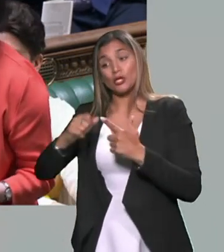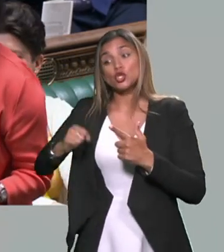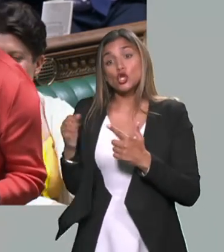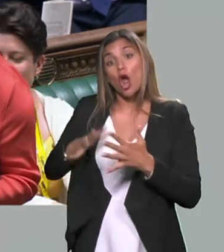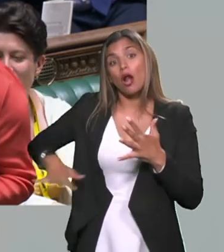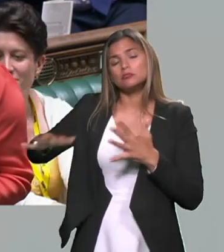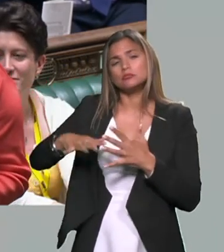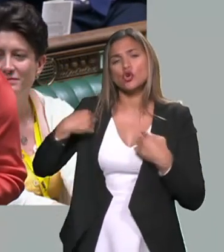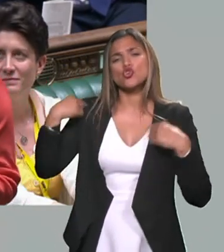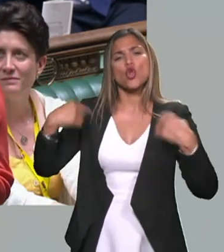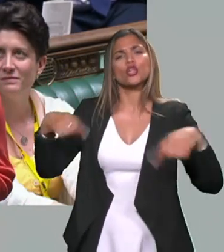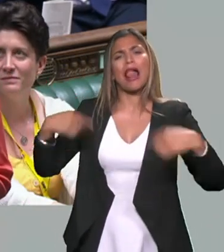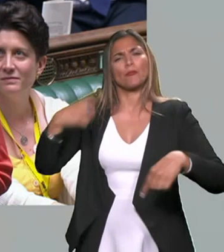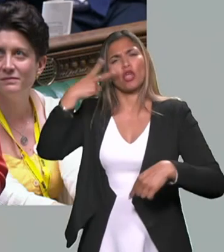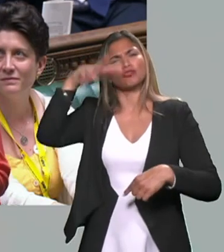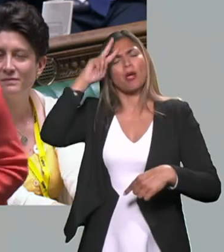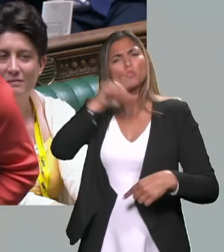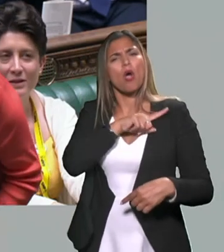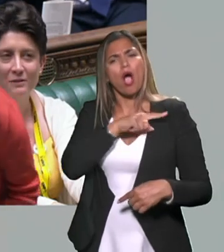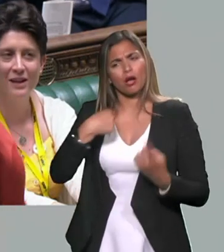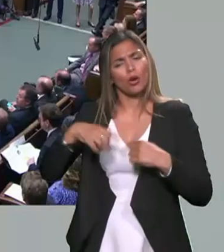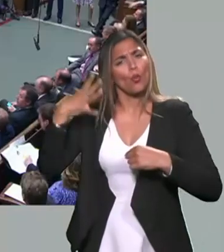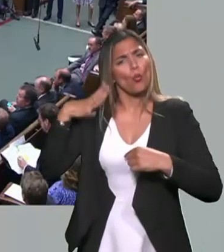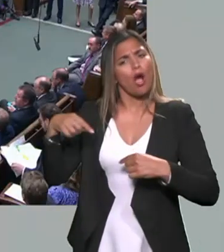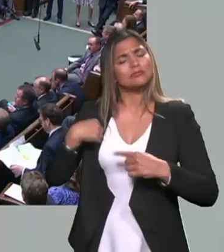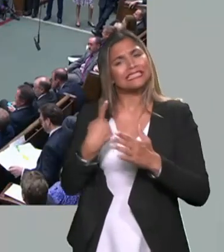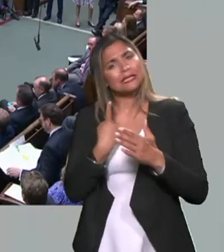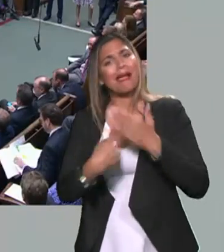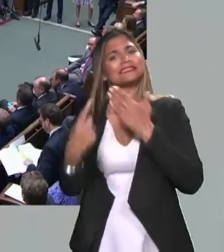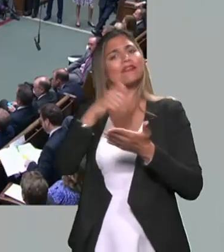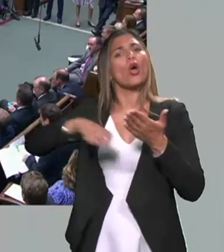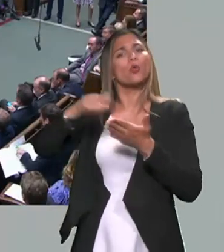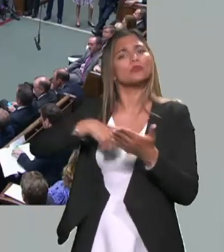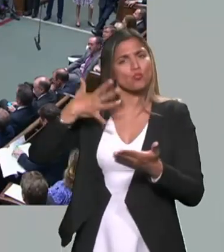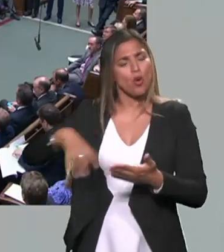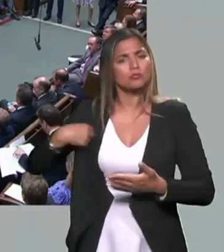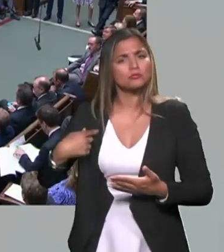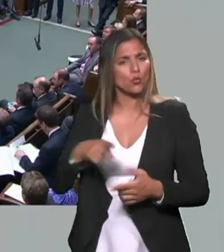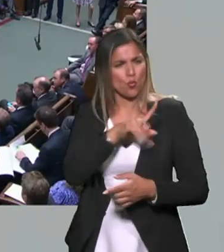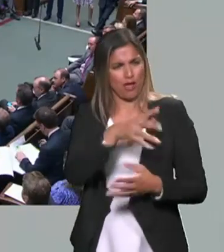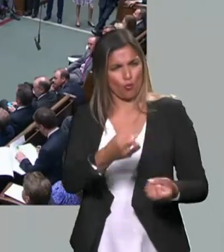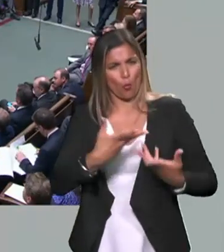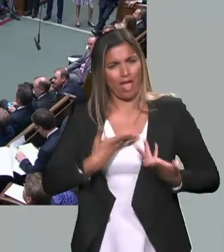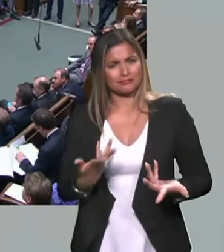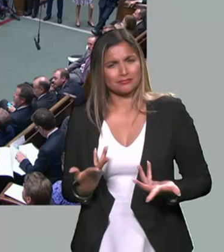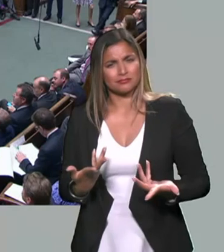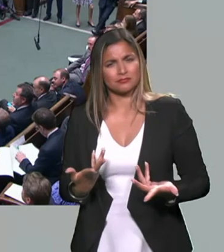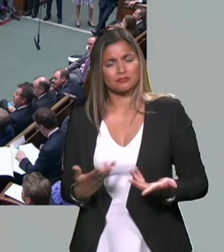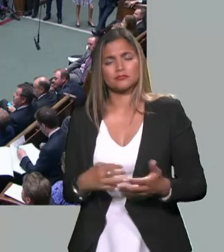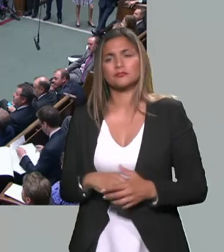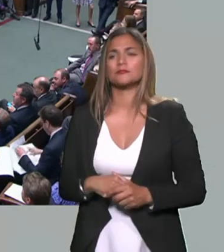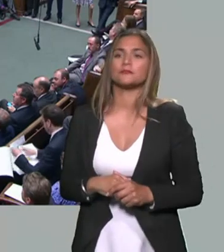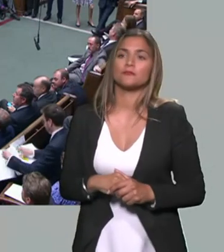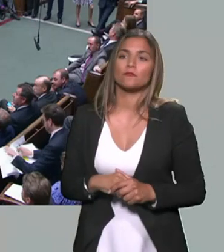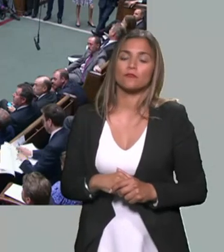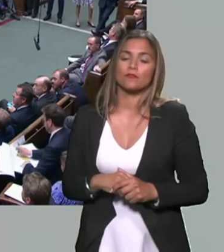the Scottish Parliament to hold an independence referendum? Prime Minister. Well, Mr. Speaker, as I understand